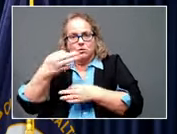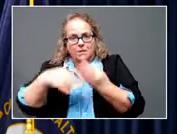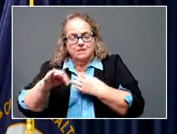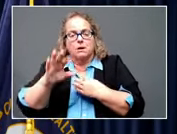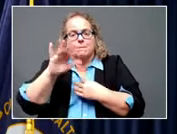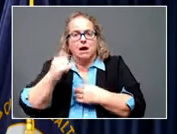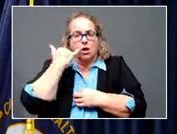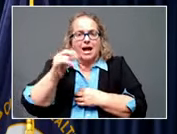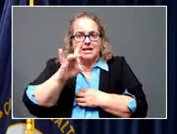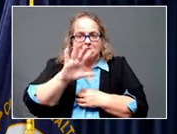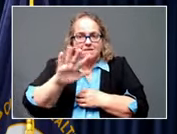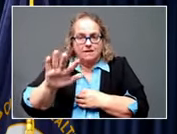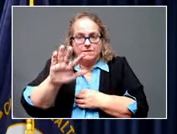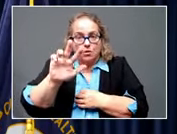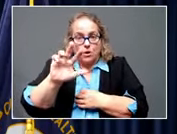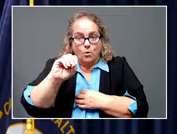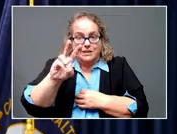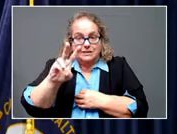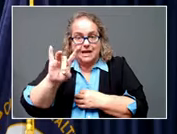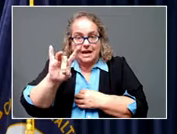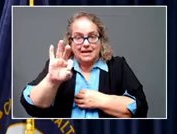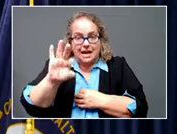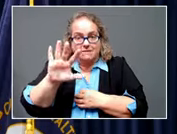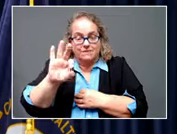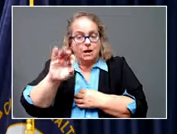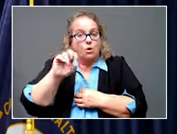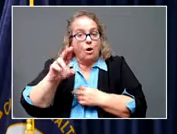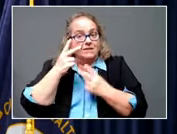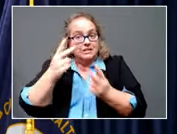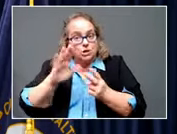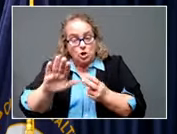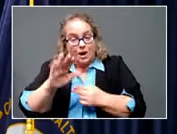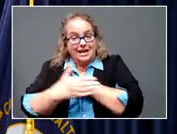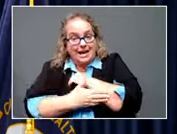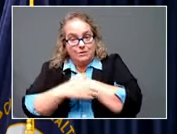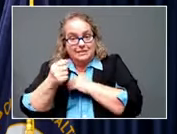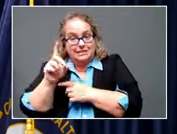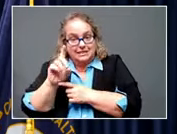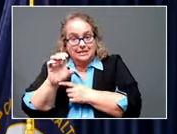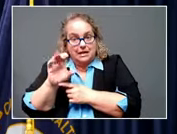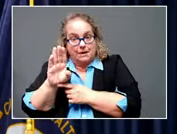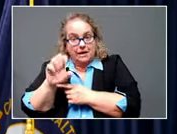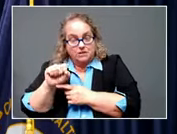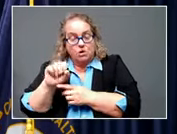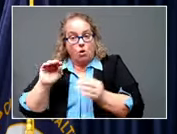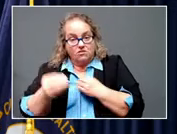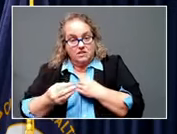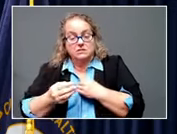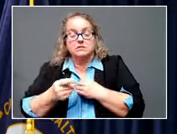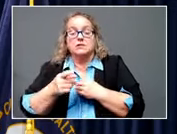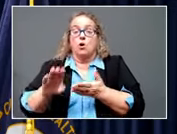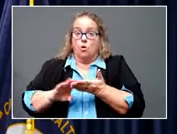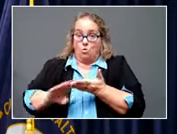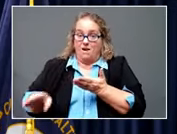855-306-8959 or visit your county's DCBS office. Benefits are available through a waiver approved by the U.S. Department of